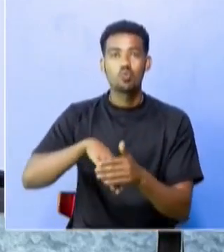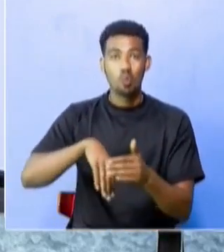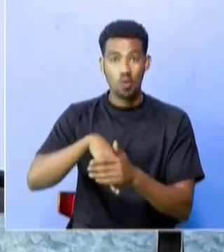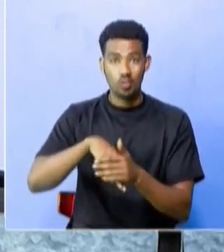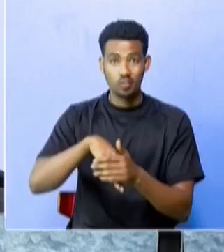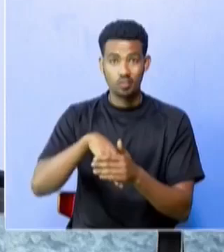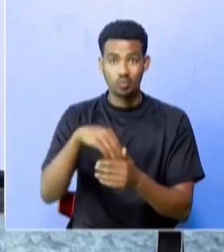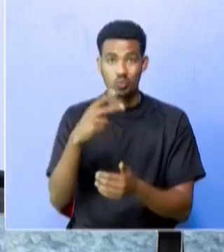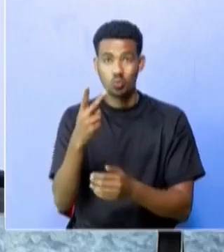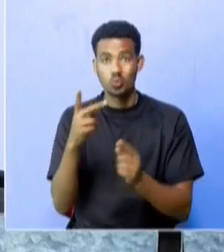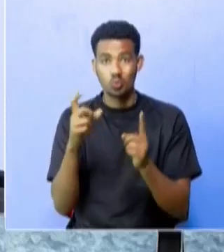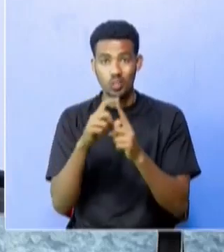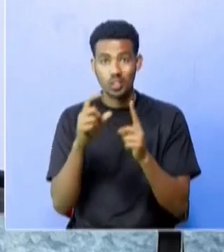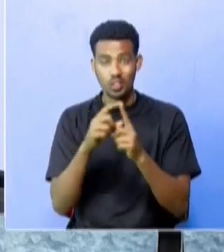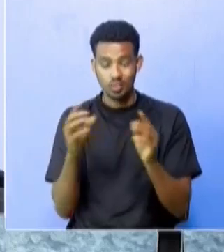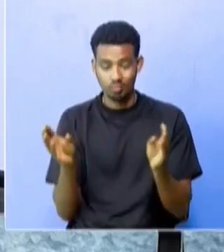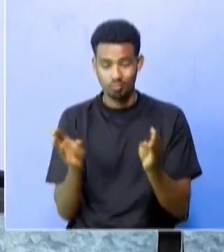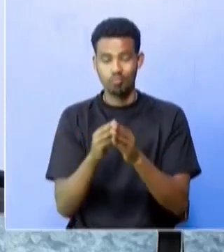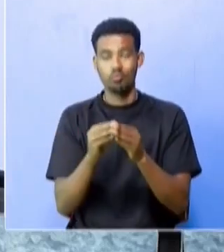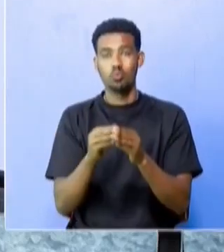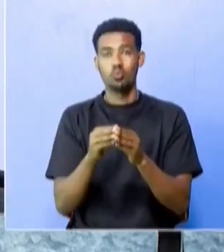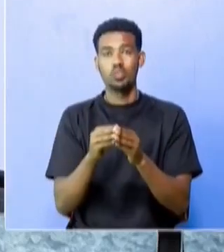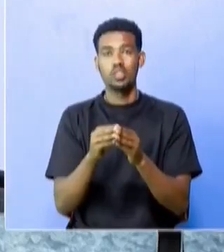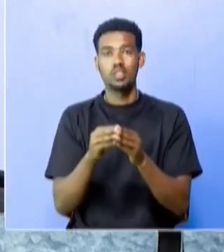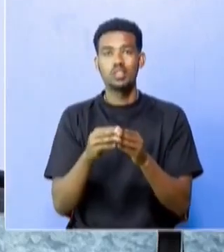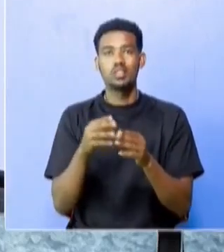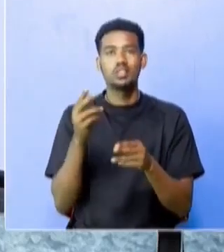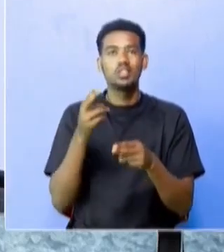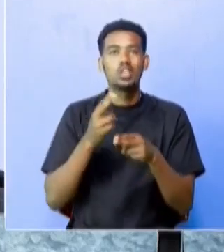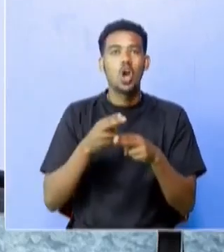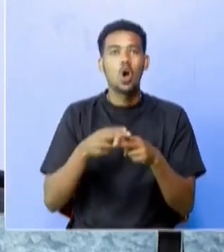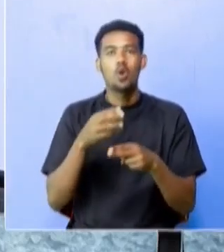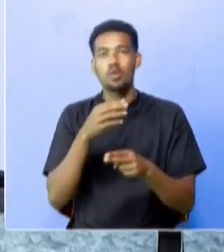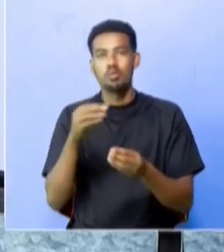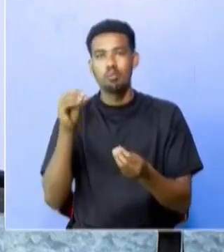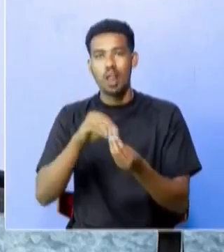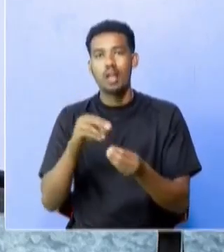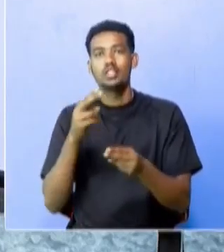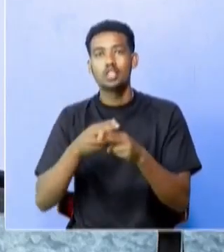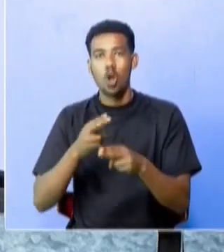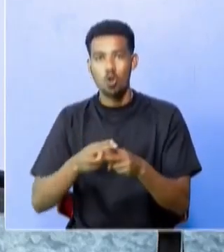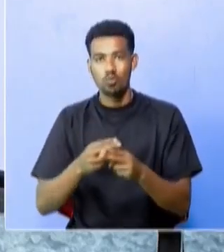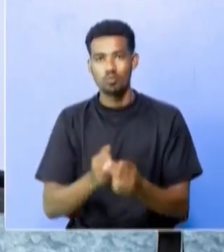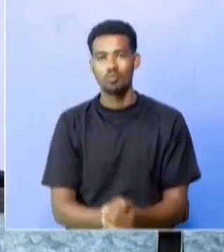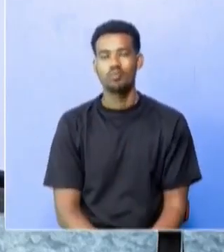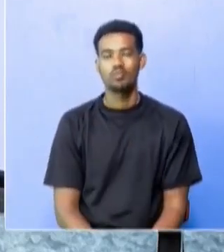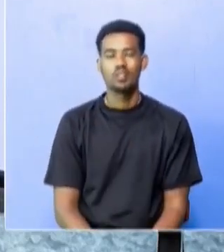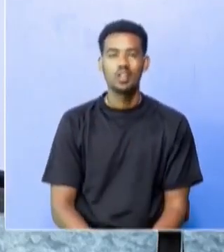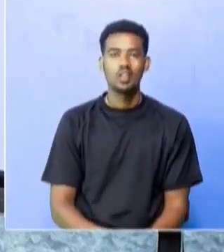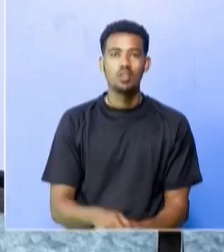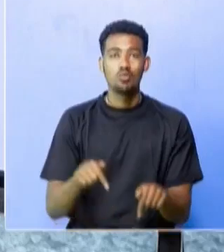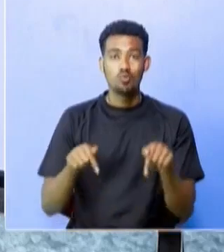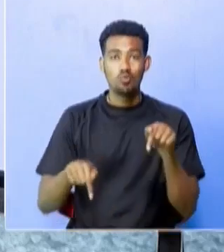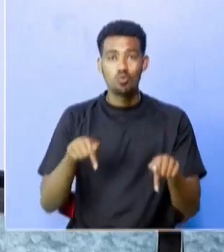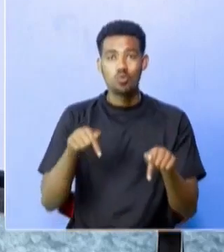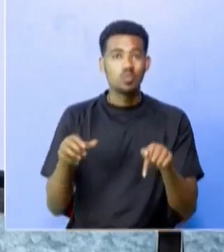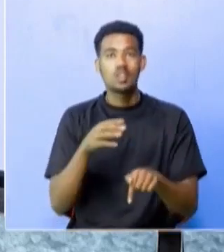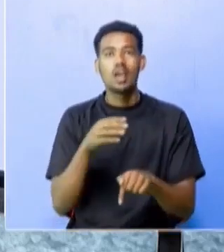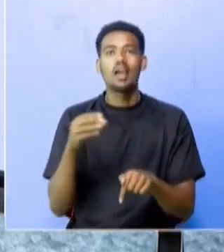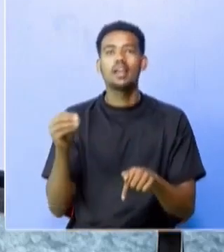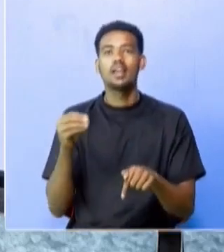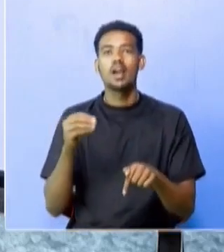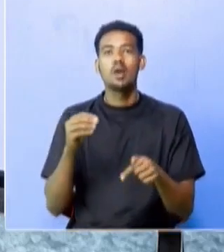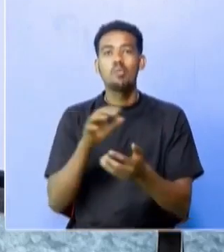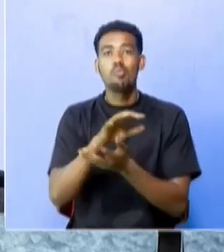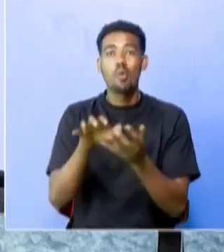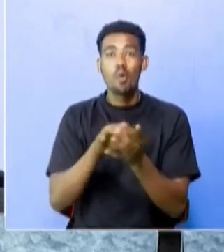can also an example of noun plus noun example. Here is foot is a noun, and also ball